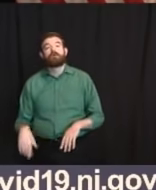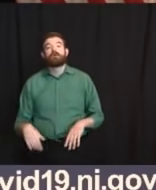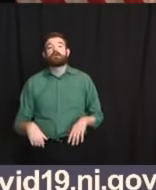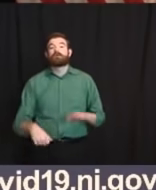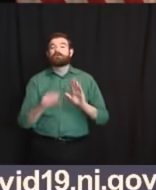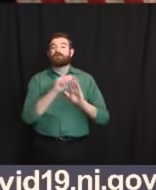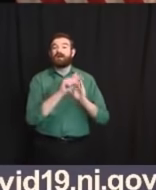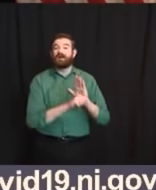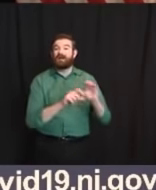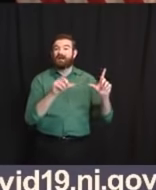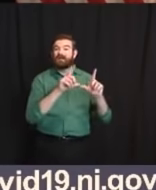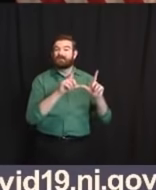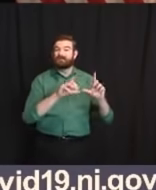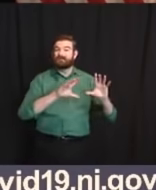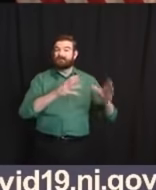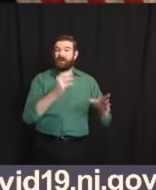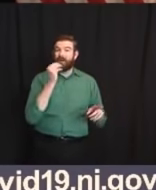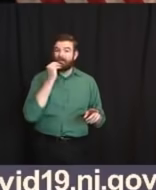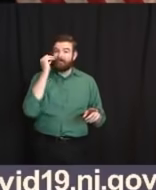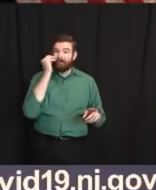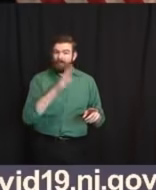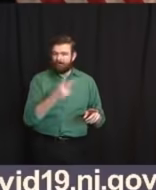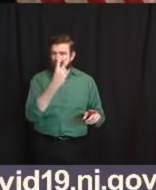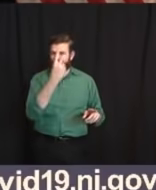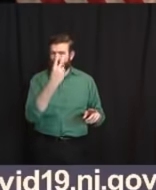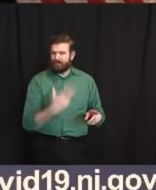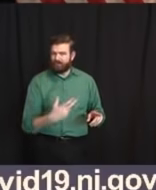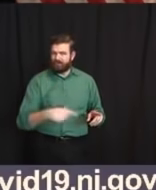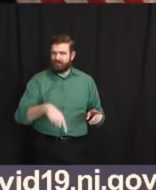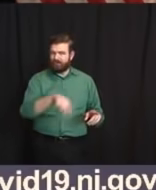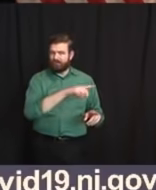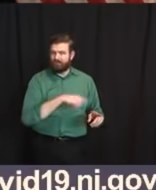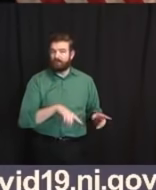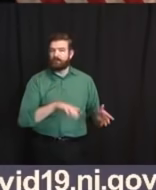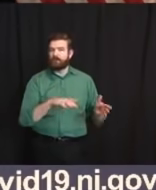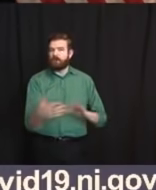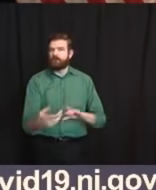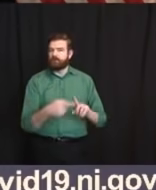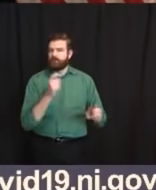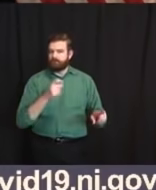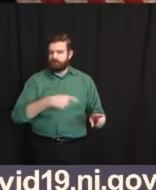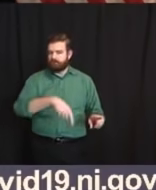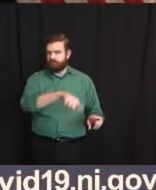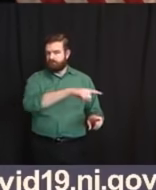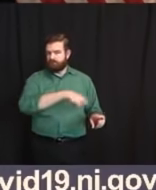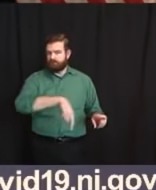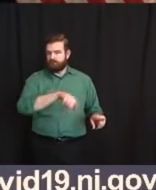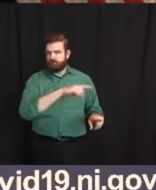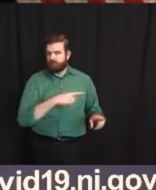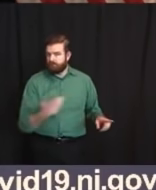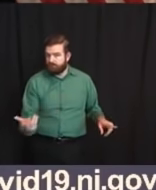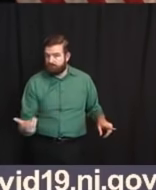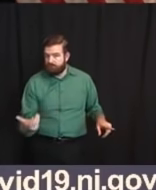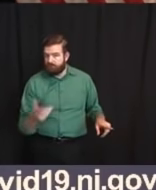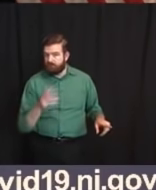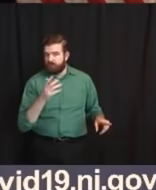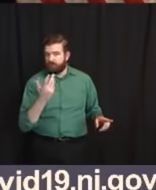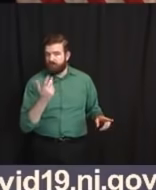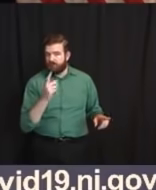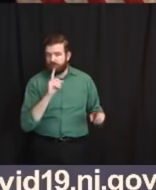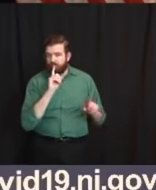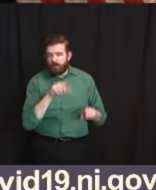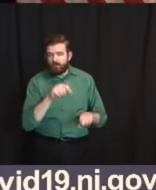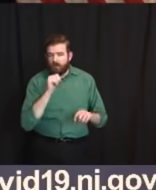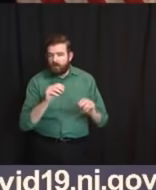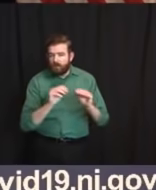nursing homes, the psychiatric hospitals, all this other data, but we're not getting that on the developmental centers. And particularly Health and